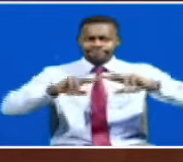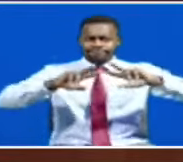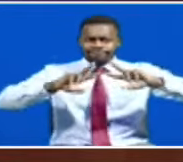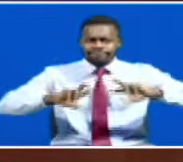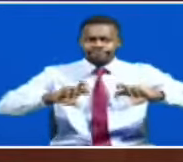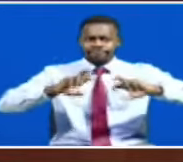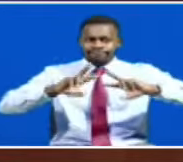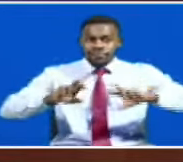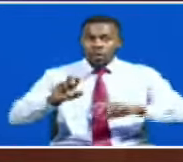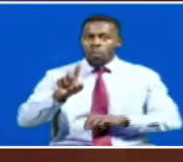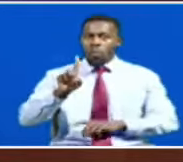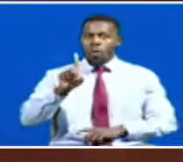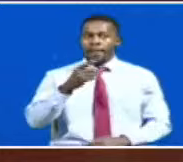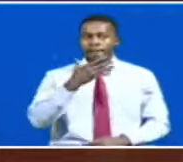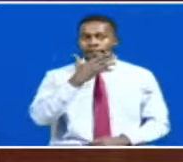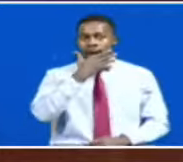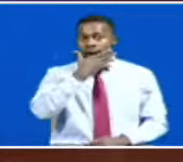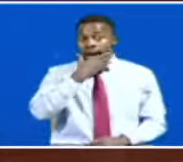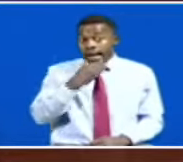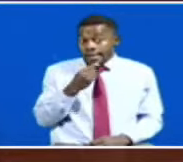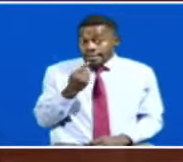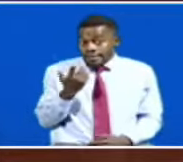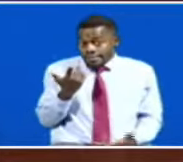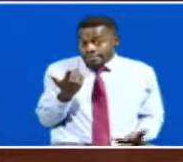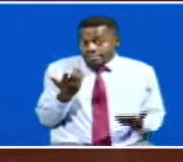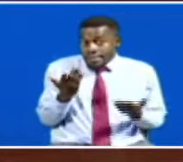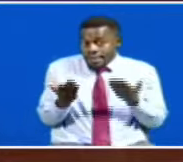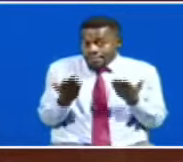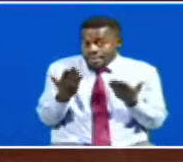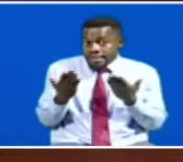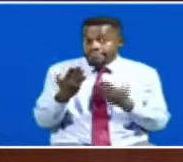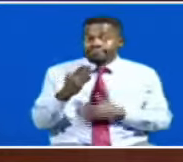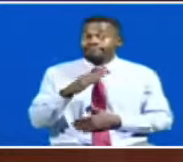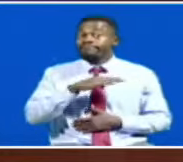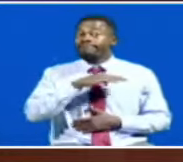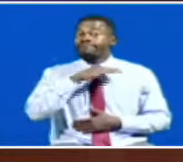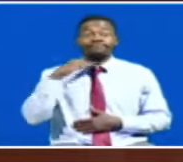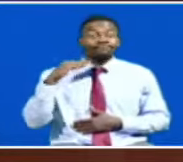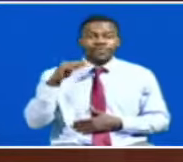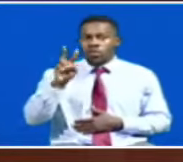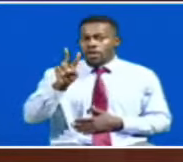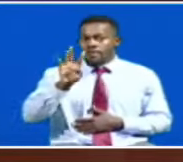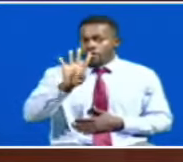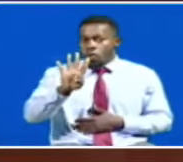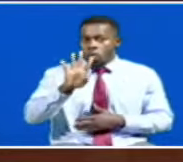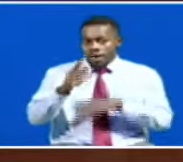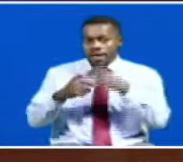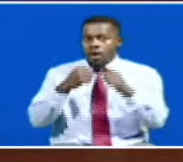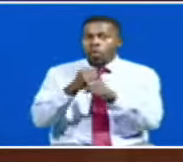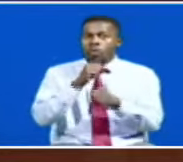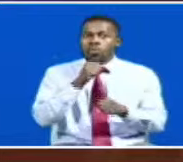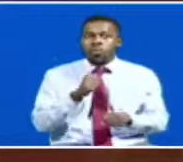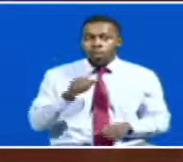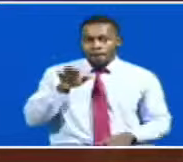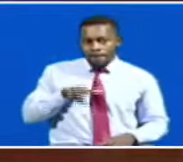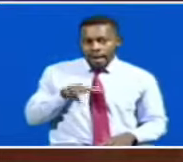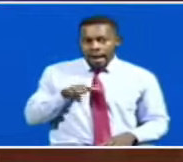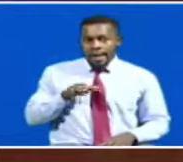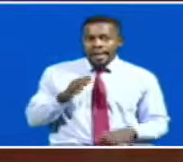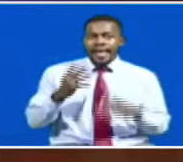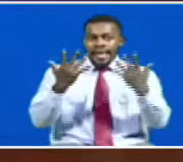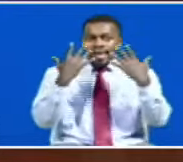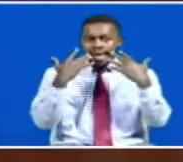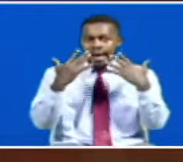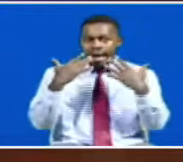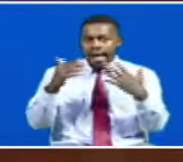to have murdered a 24-year-old woman in Roysambu, Nairobi, at an Airbnb. According to a police